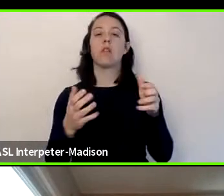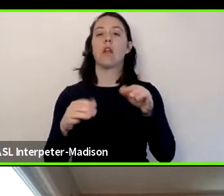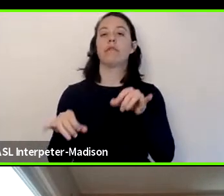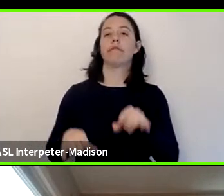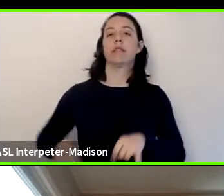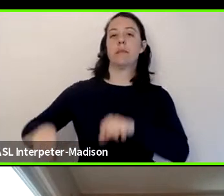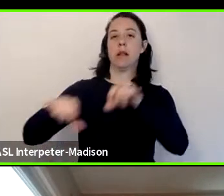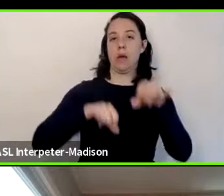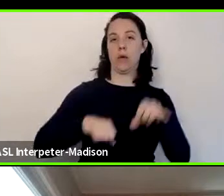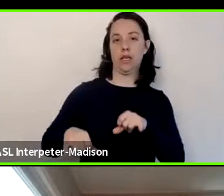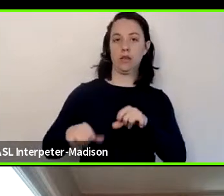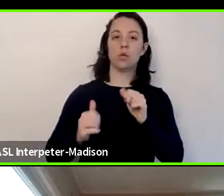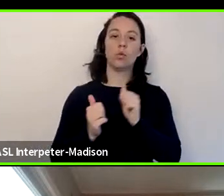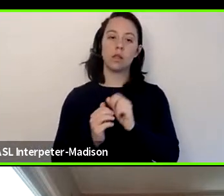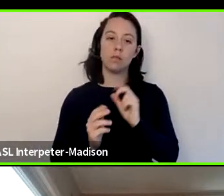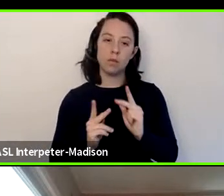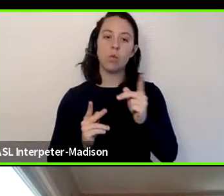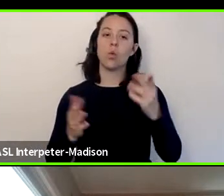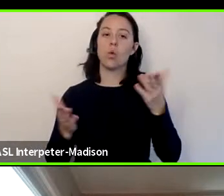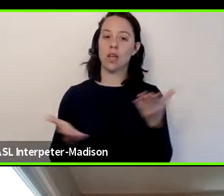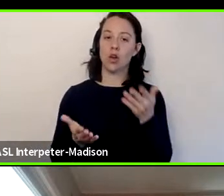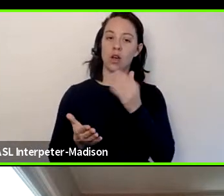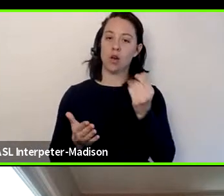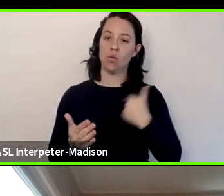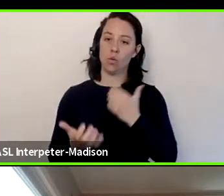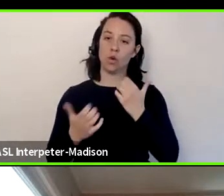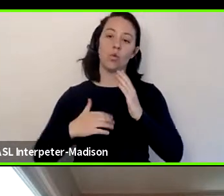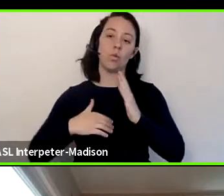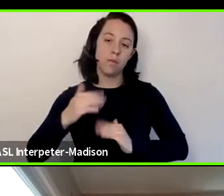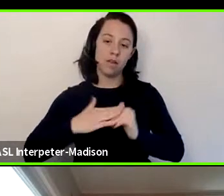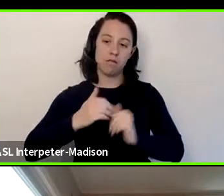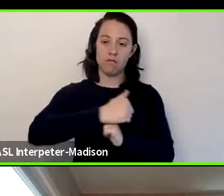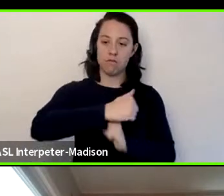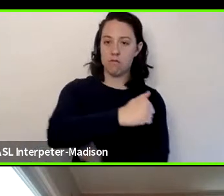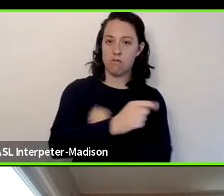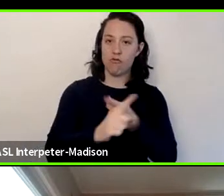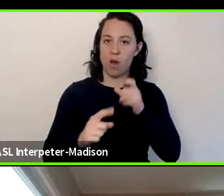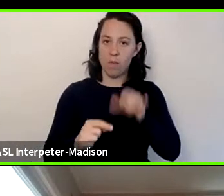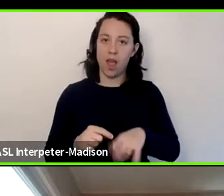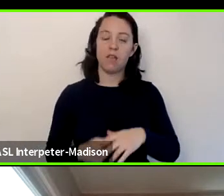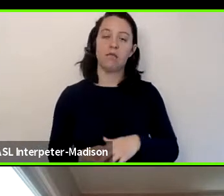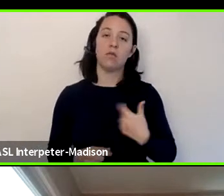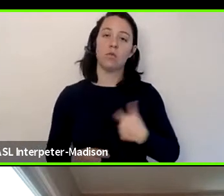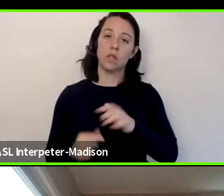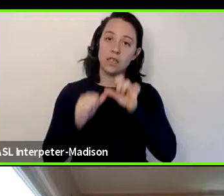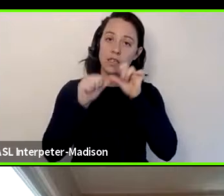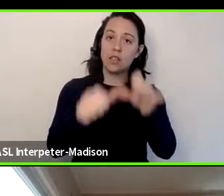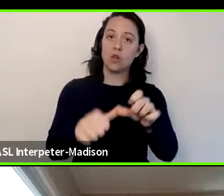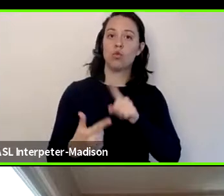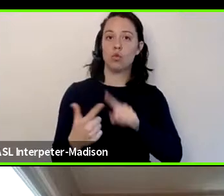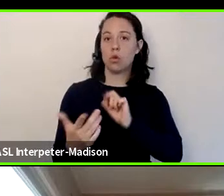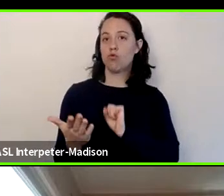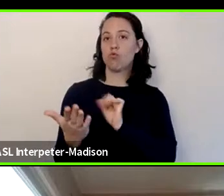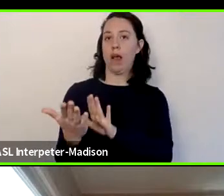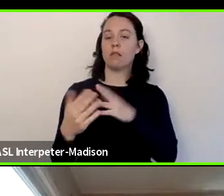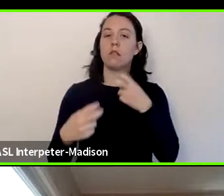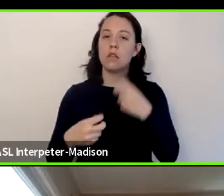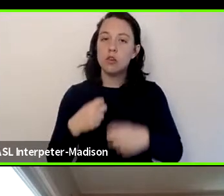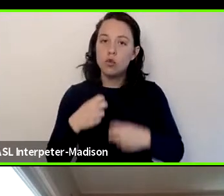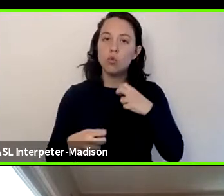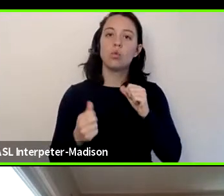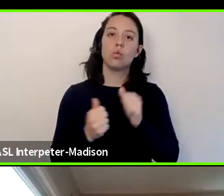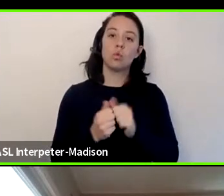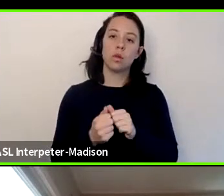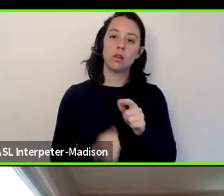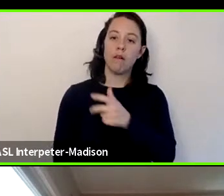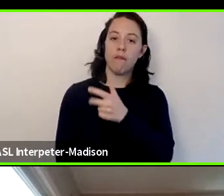those who were present, and we look to build upon that as we continue to address issues of